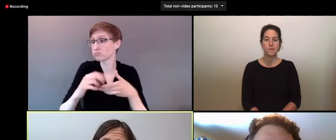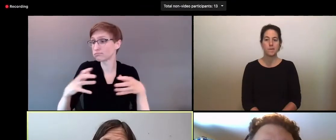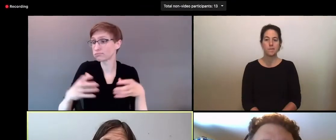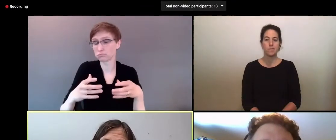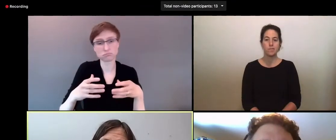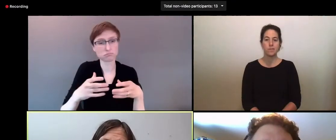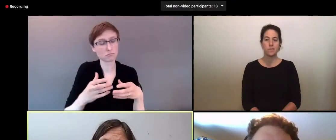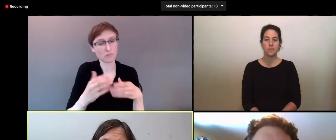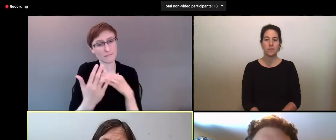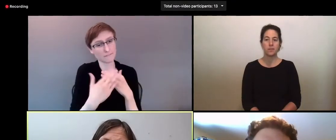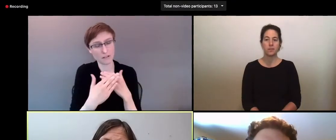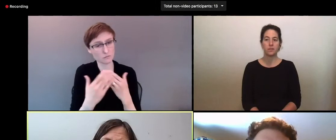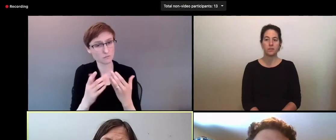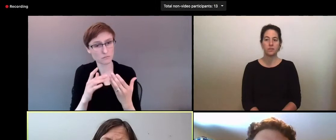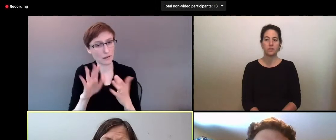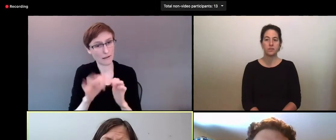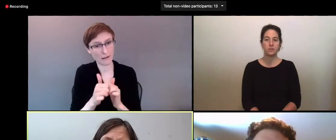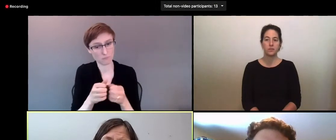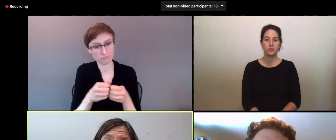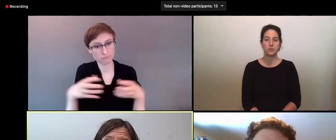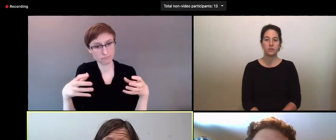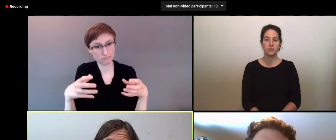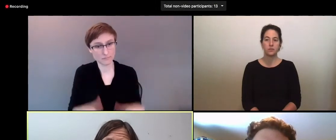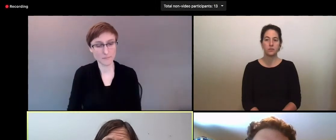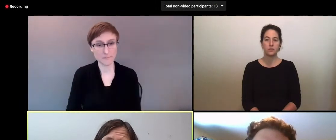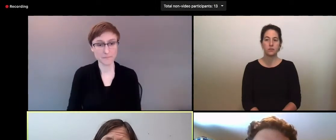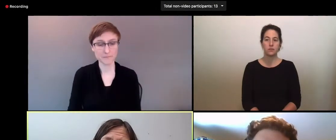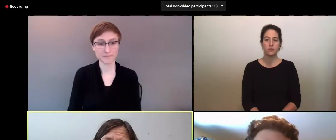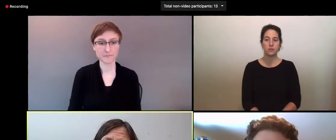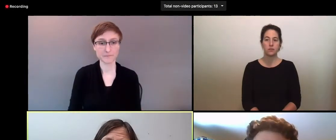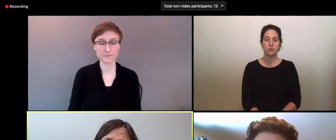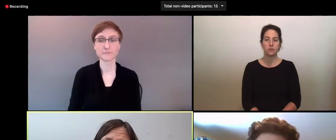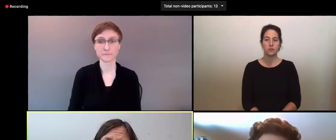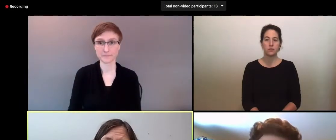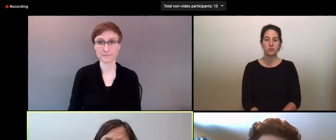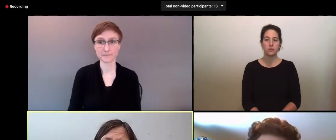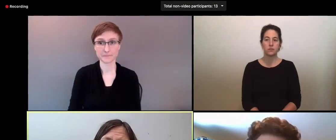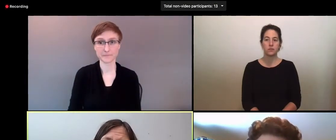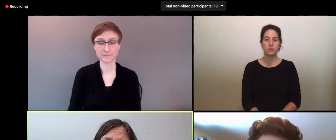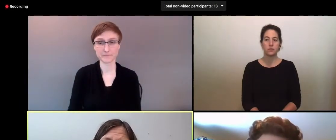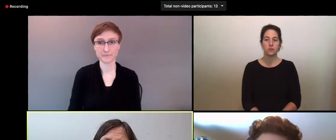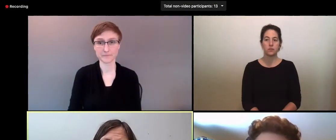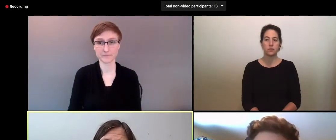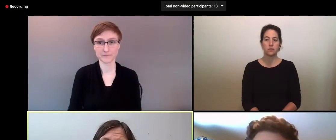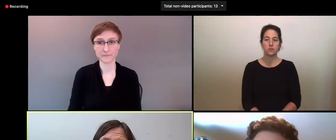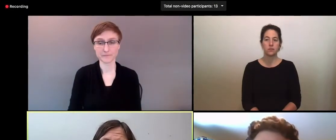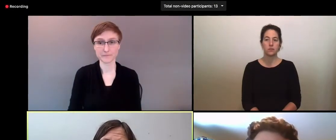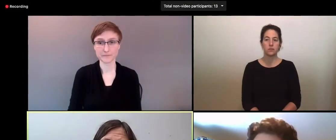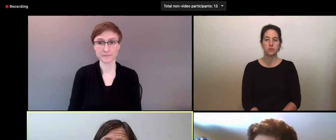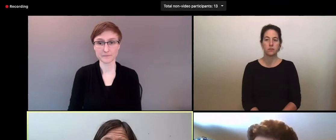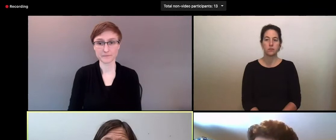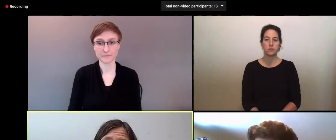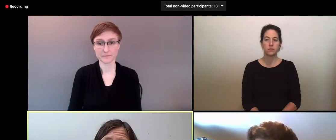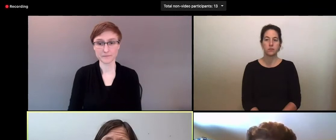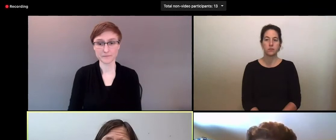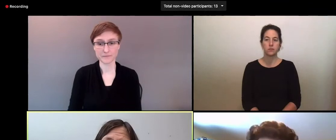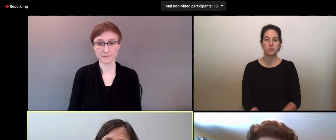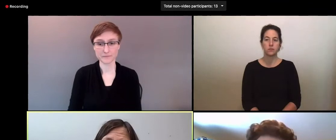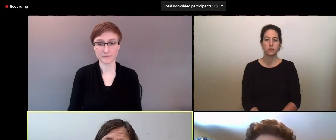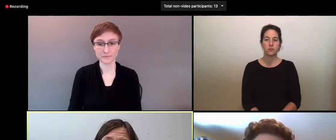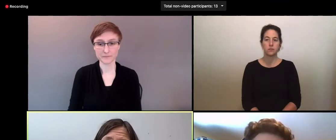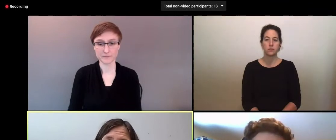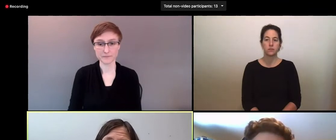Yes, sure. I think what we've heard from the population is that not being able to have